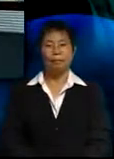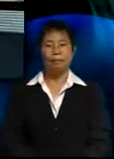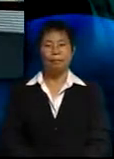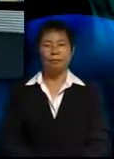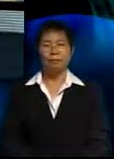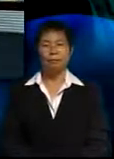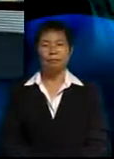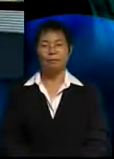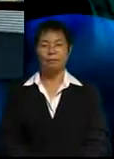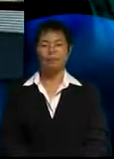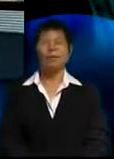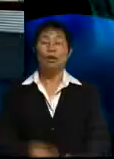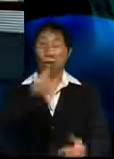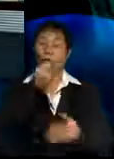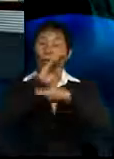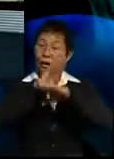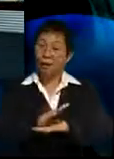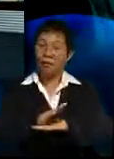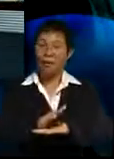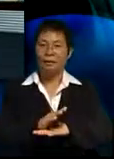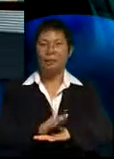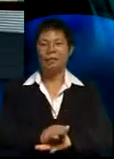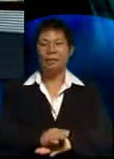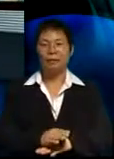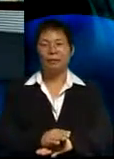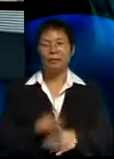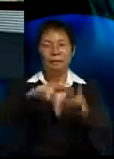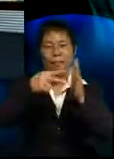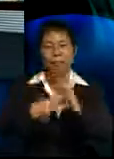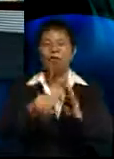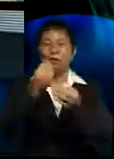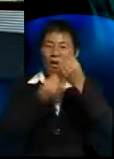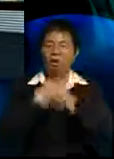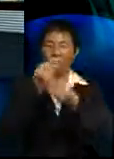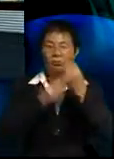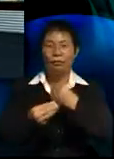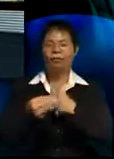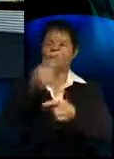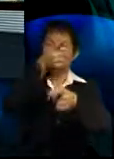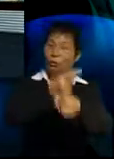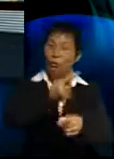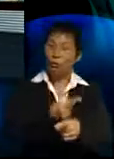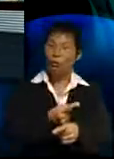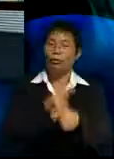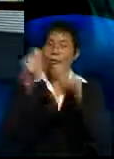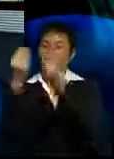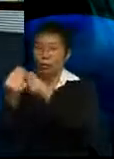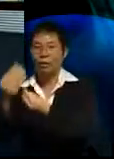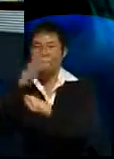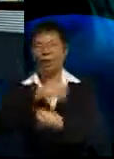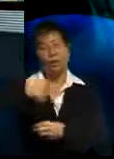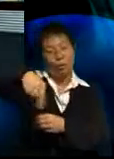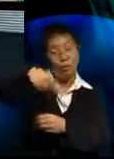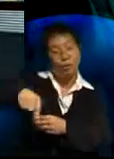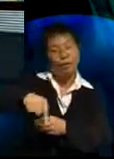What are good eating habits? Good eating habits means taking food in the correct quantity and